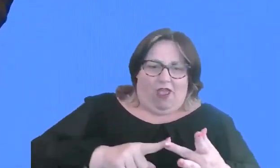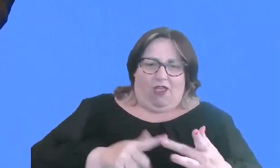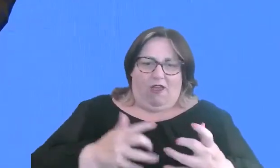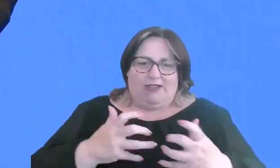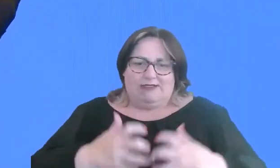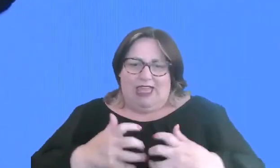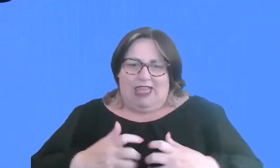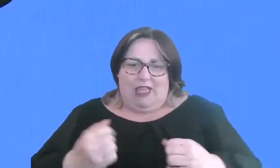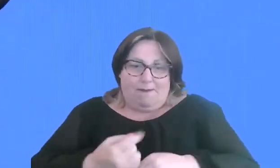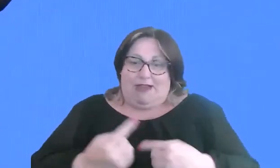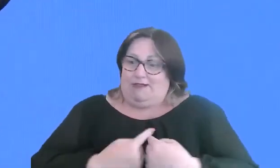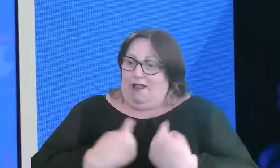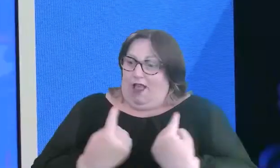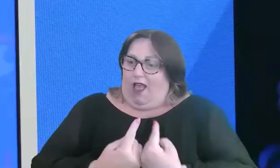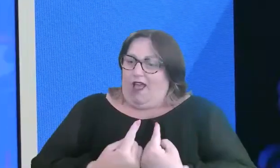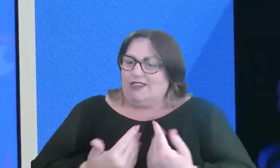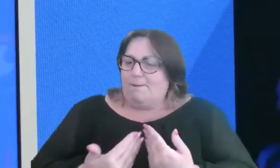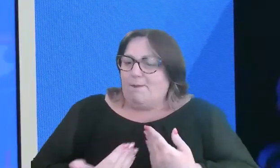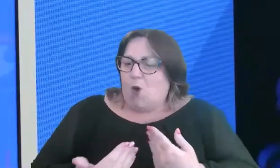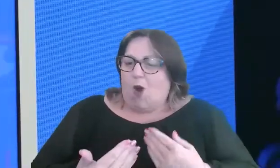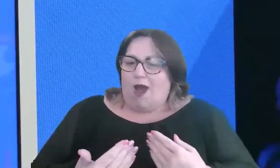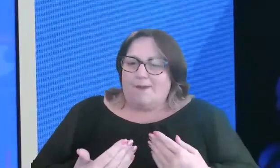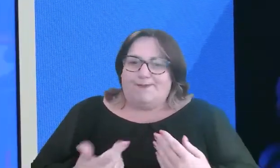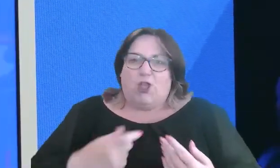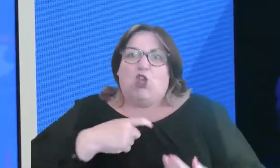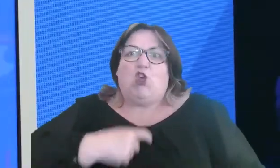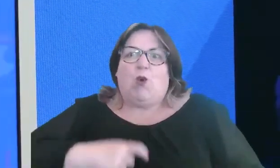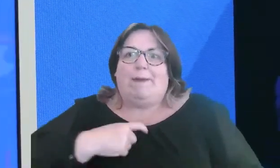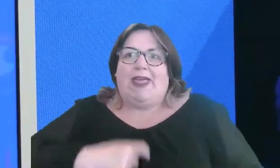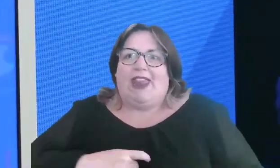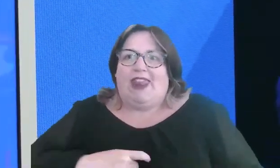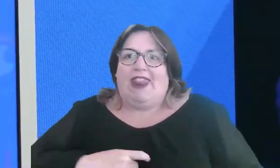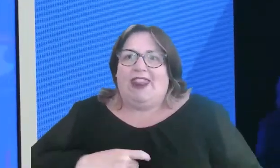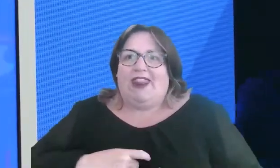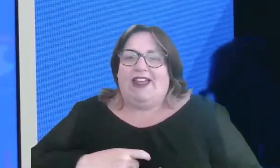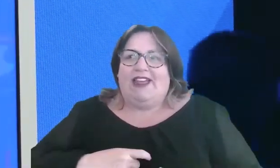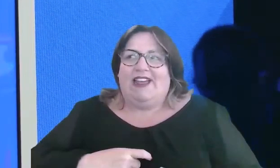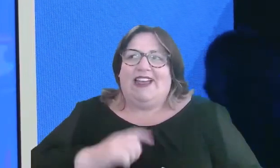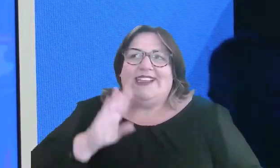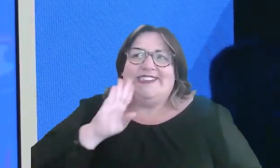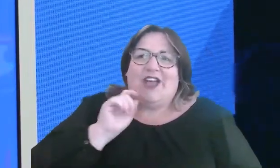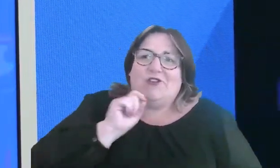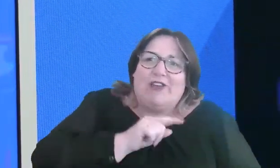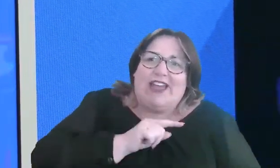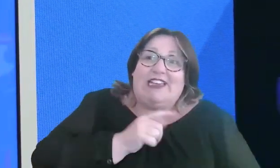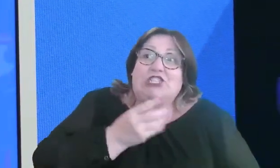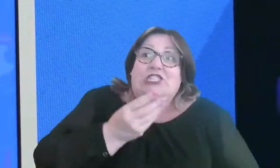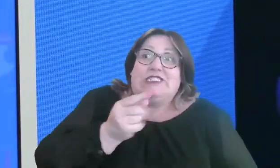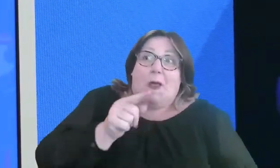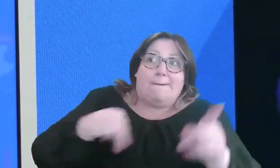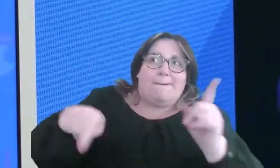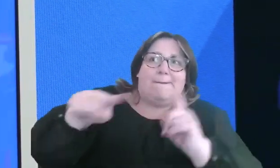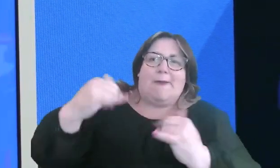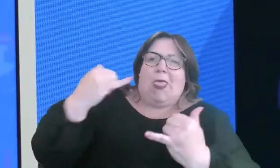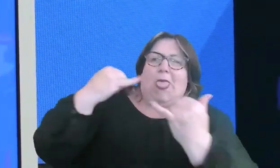it's true. And we need to say it because, look, some people out there are skeptical They do worry